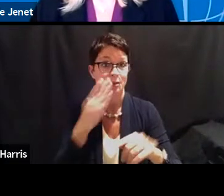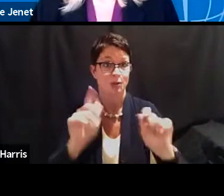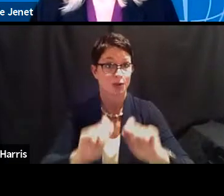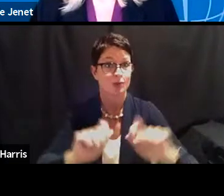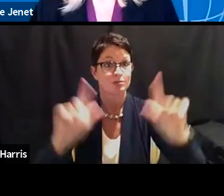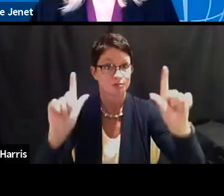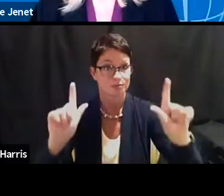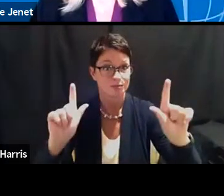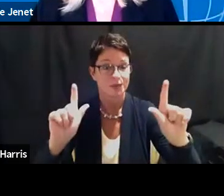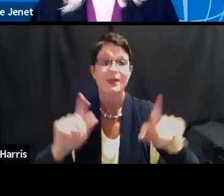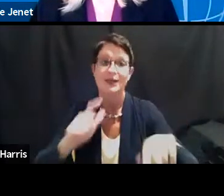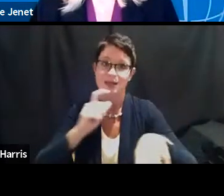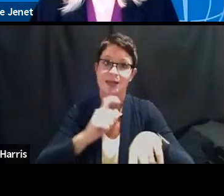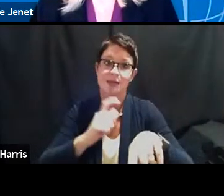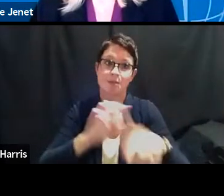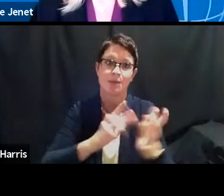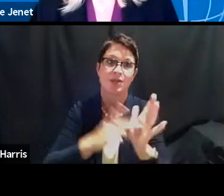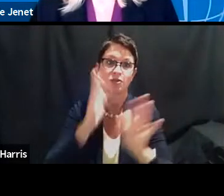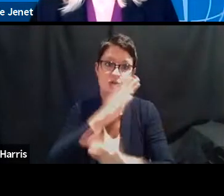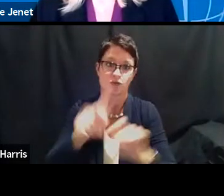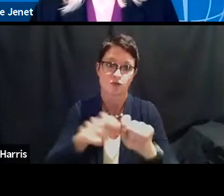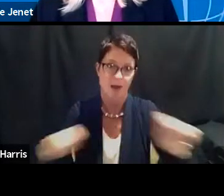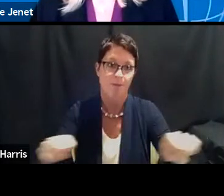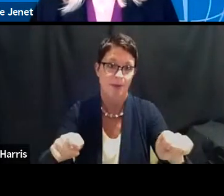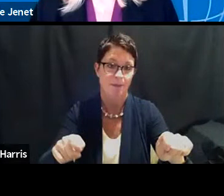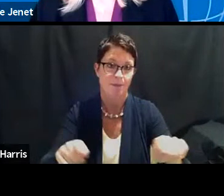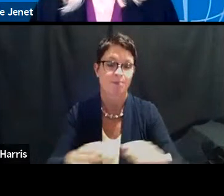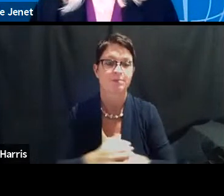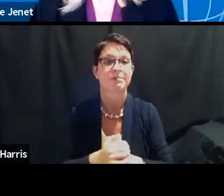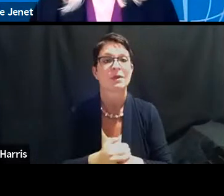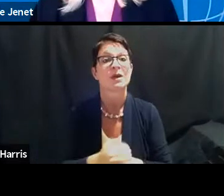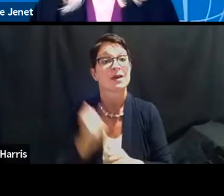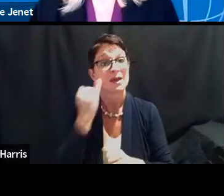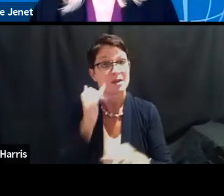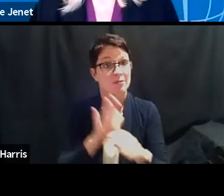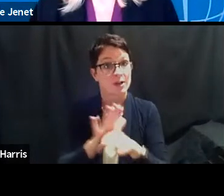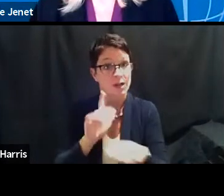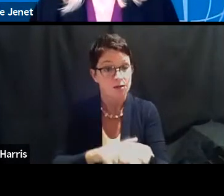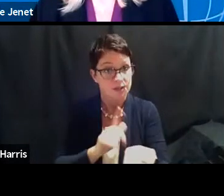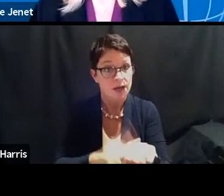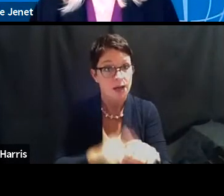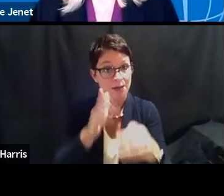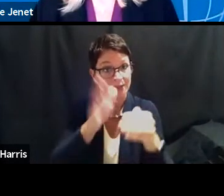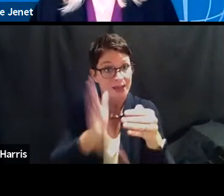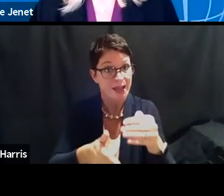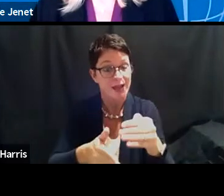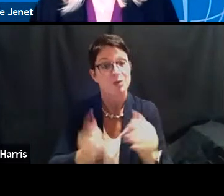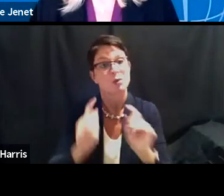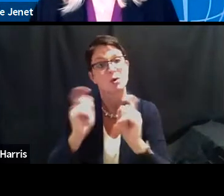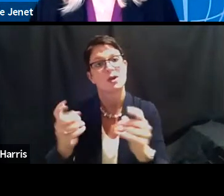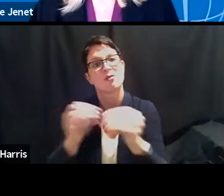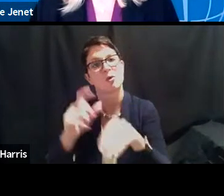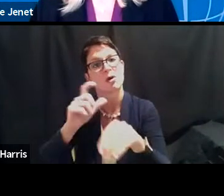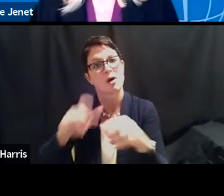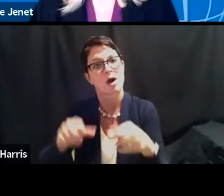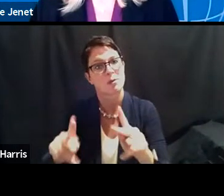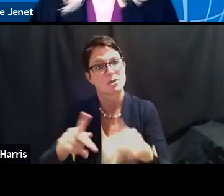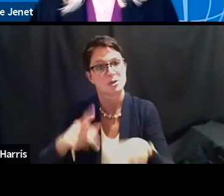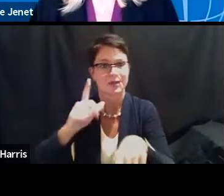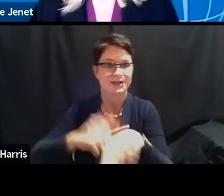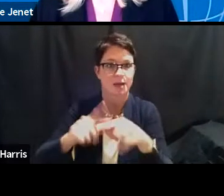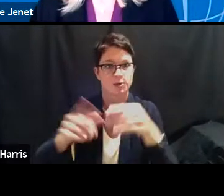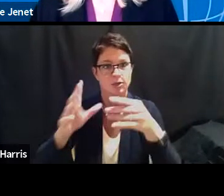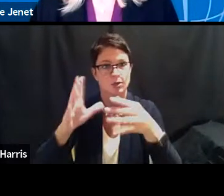indication that you should wrap up your comments. If time permits, speakers will be provided additional opportunity to speak